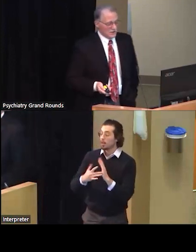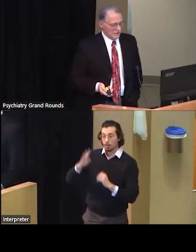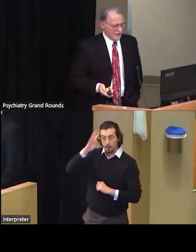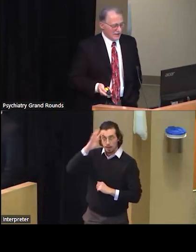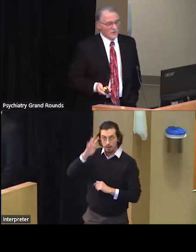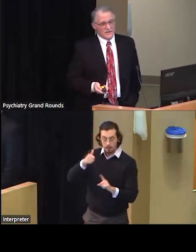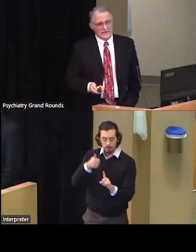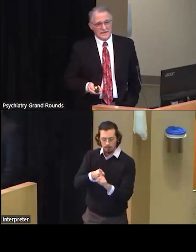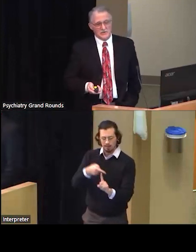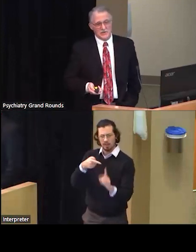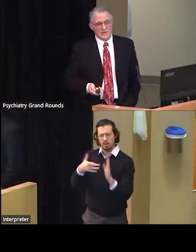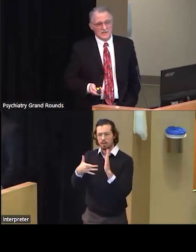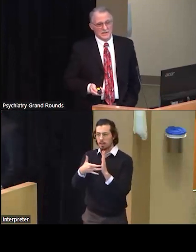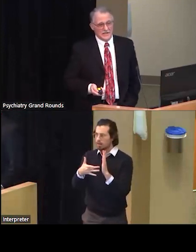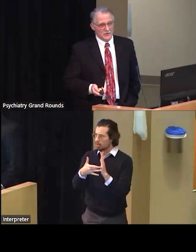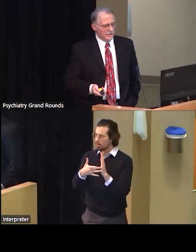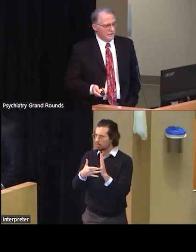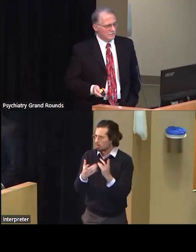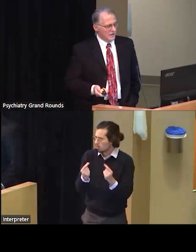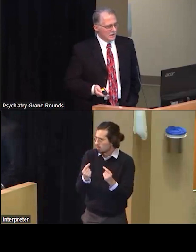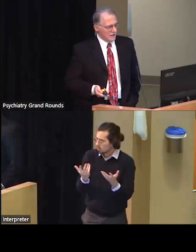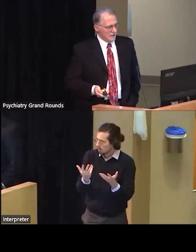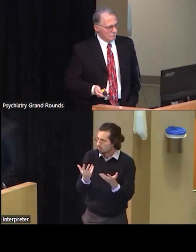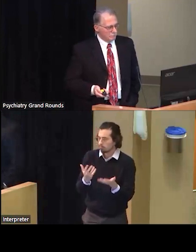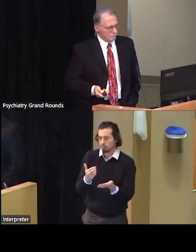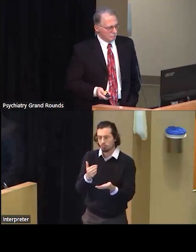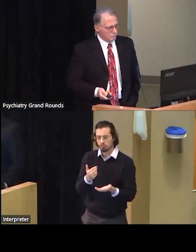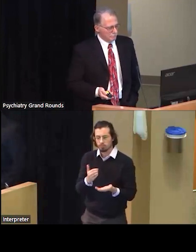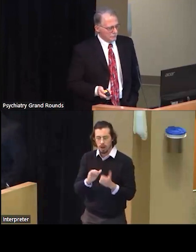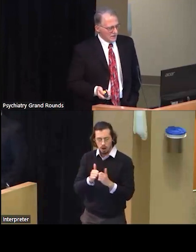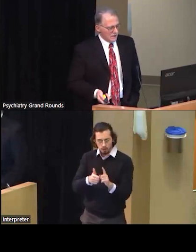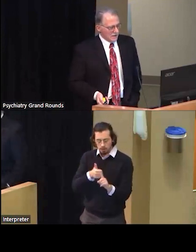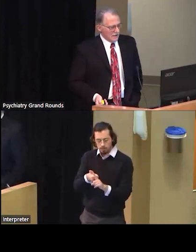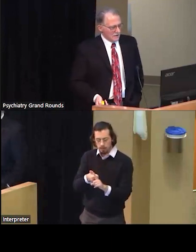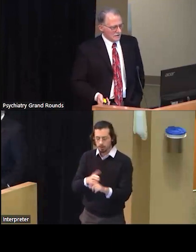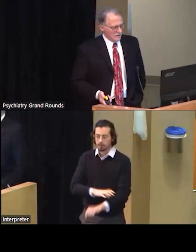Technology innovation effect. What does technology do as an accelerator?